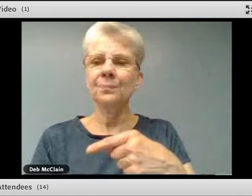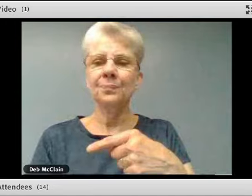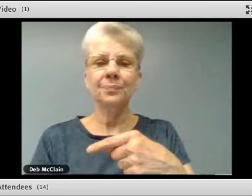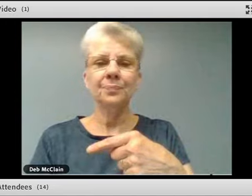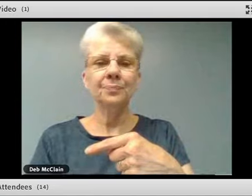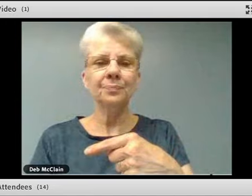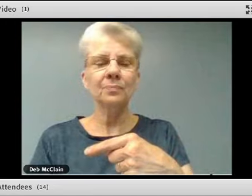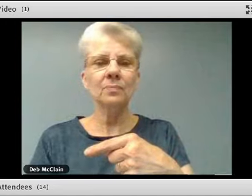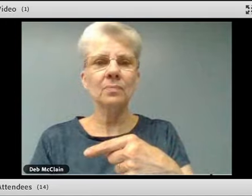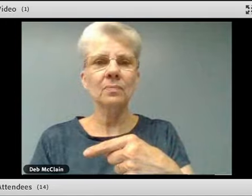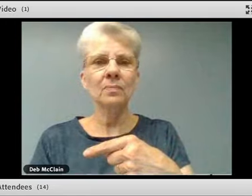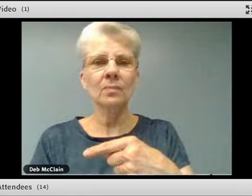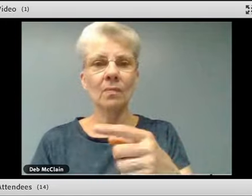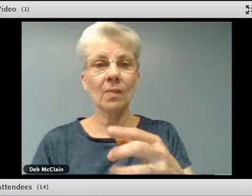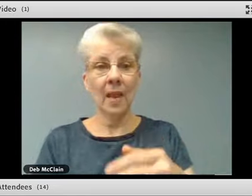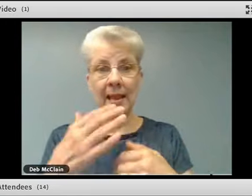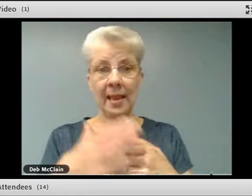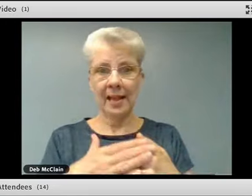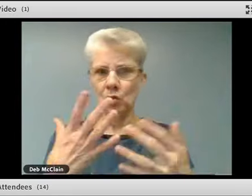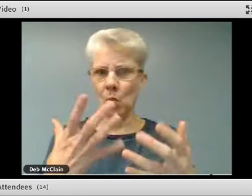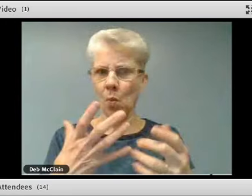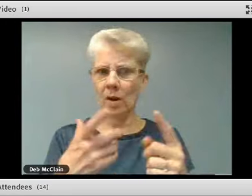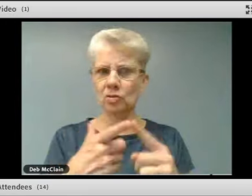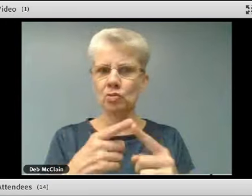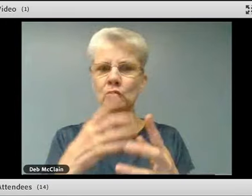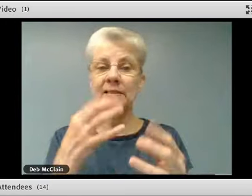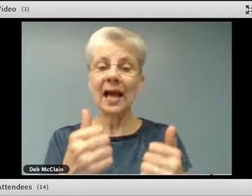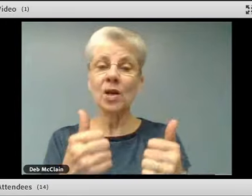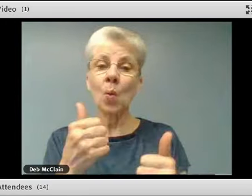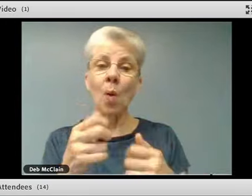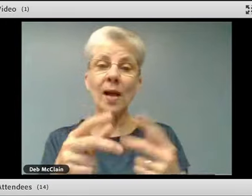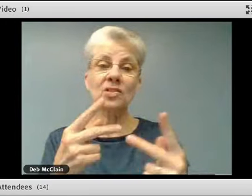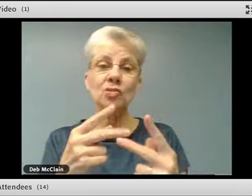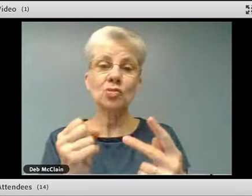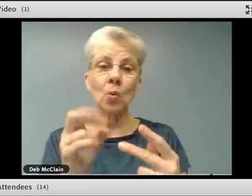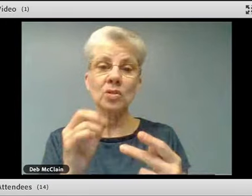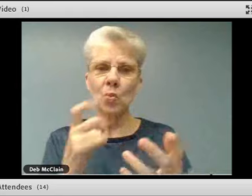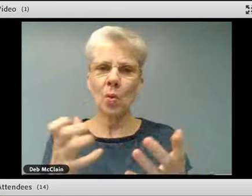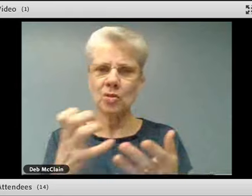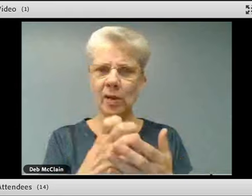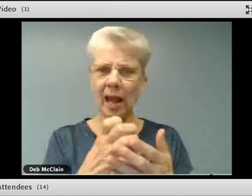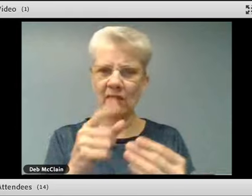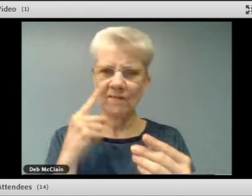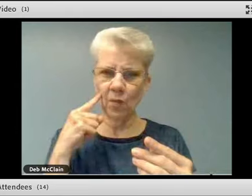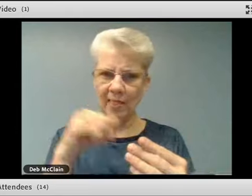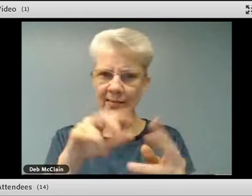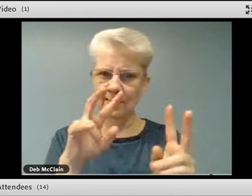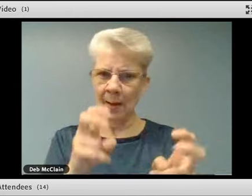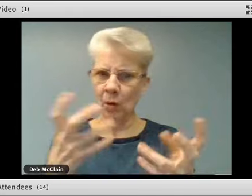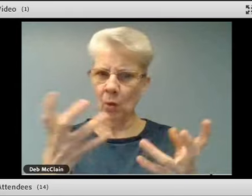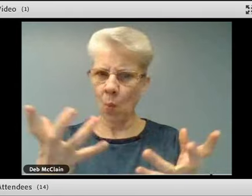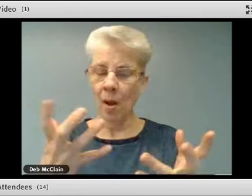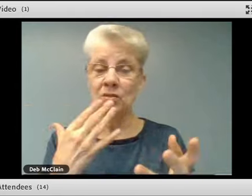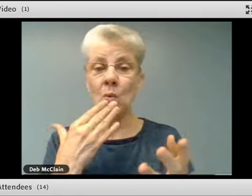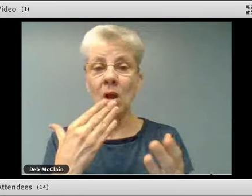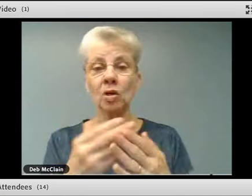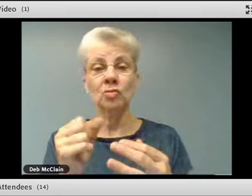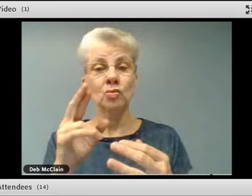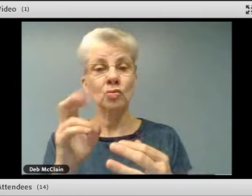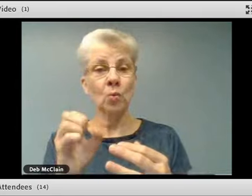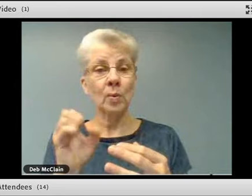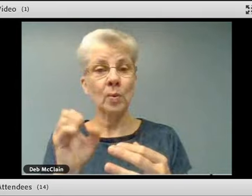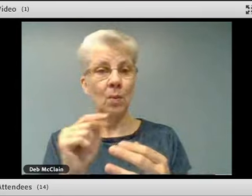So next, you'll want to decide what kind of sources you'd like to gather around that particular topic. So a good primary source set will have lots